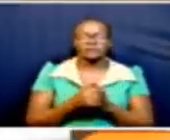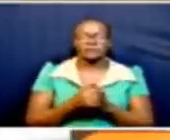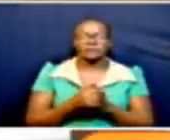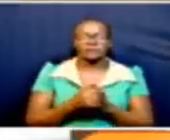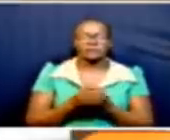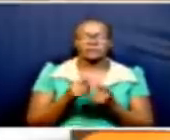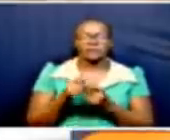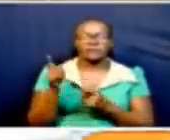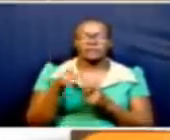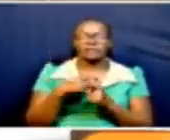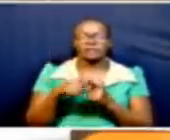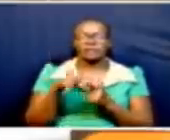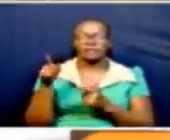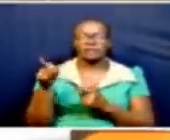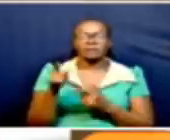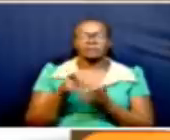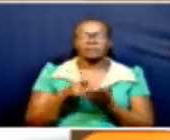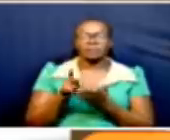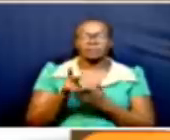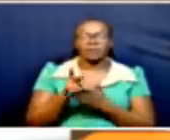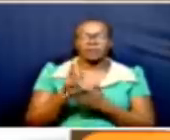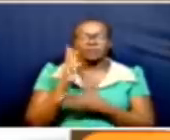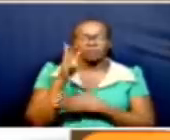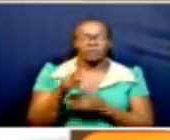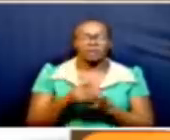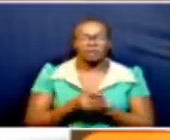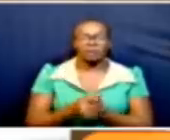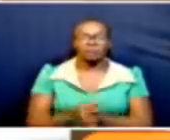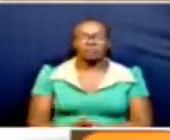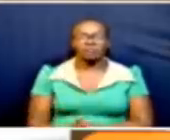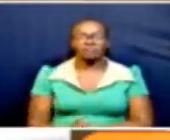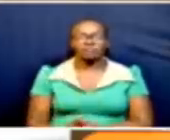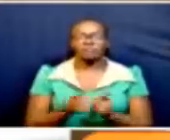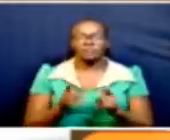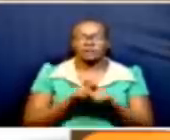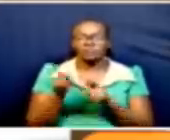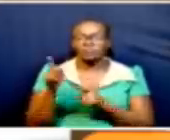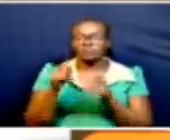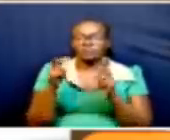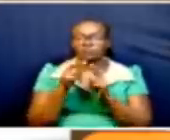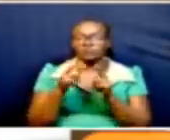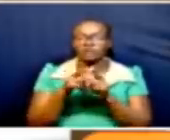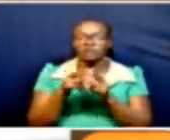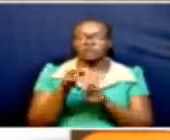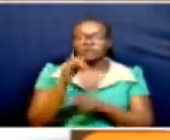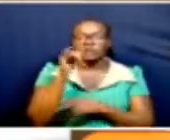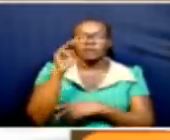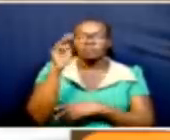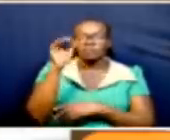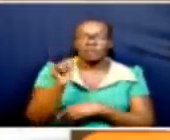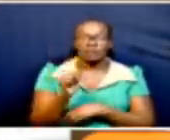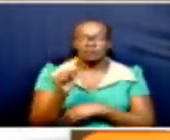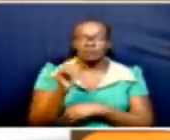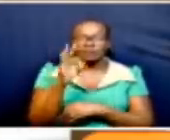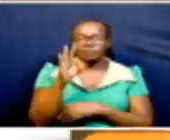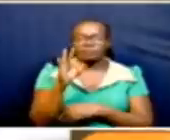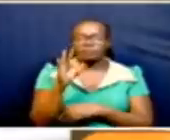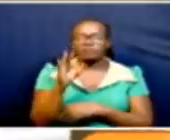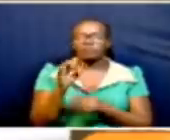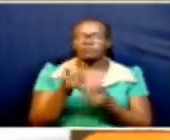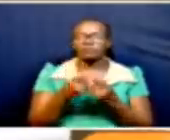pay debts. They contacted IMF, who agreed that they can assist, but on one condition,